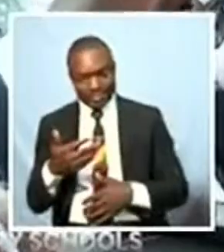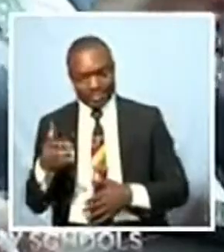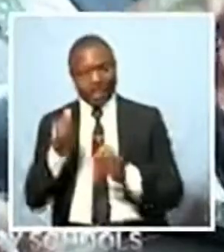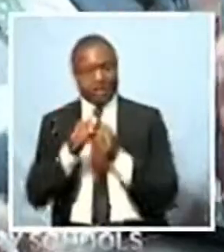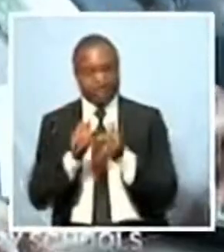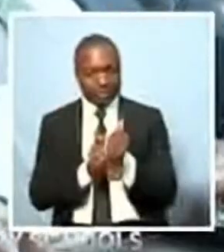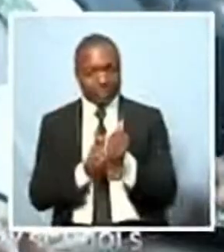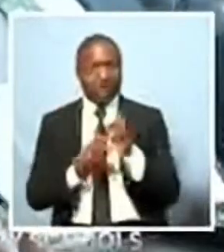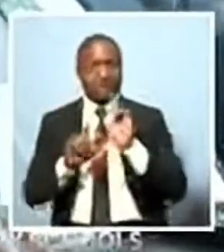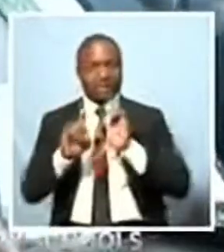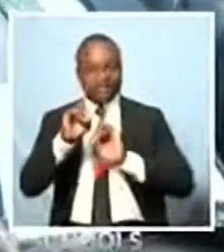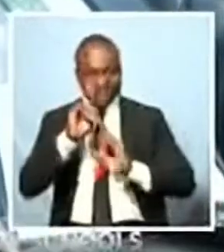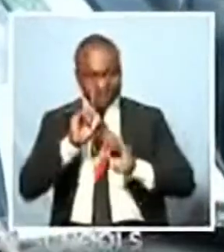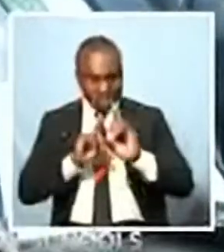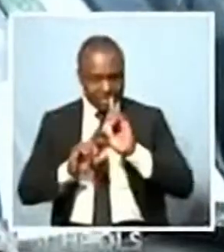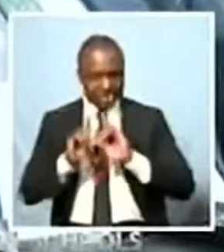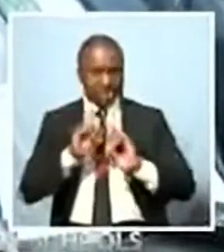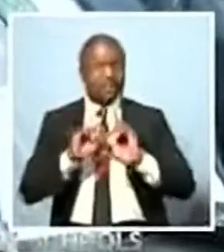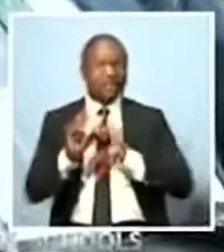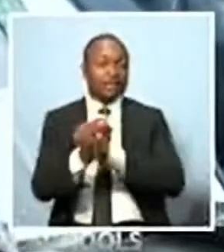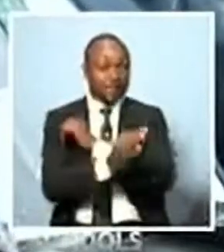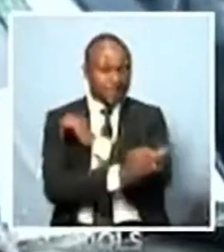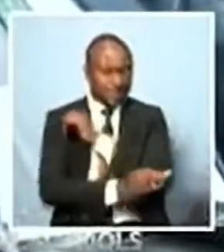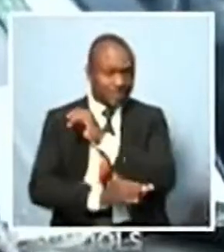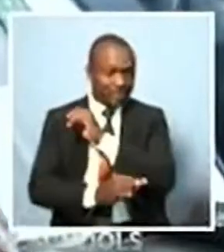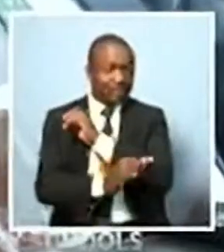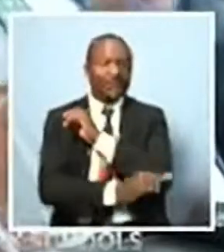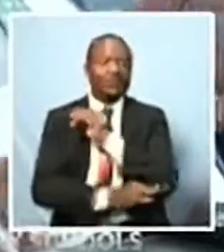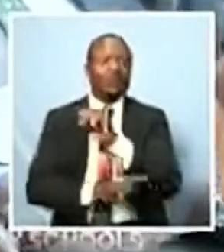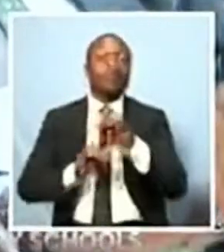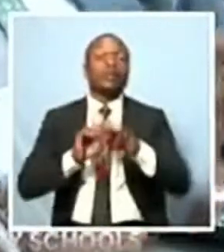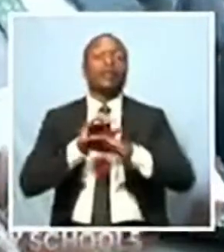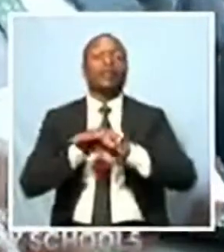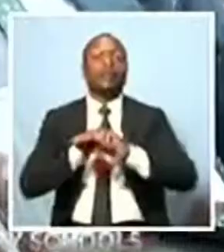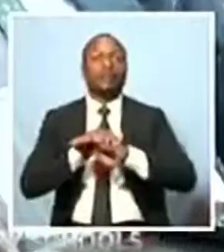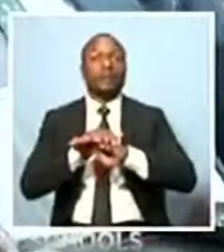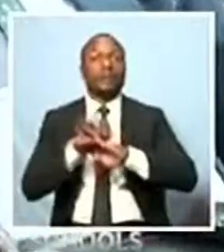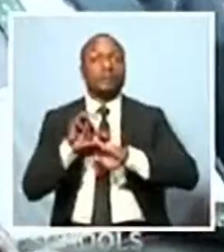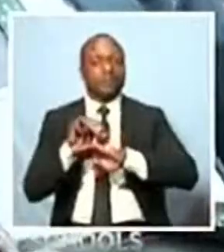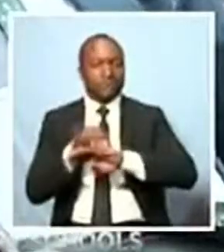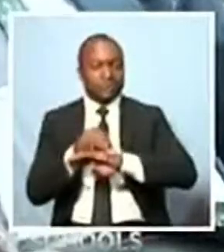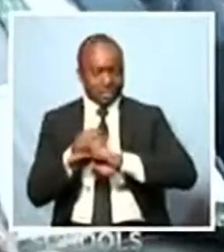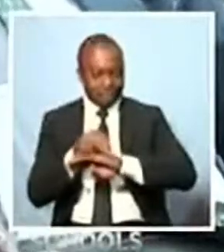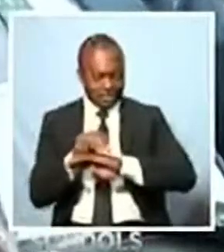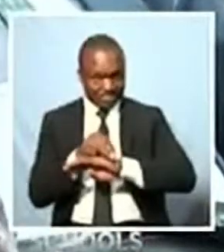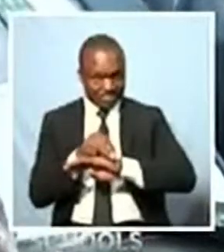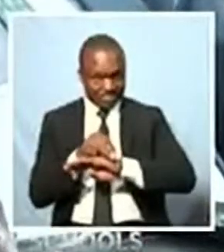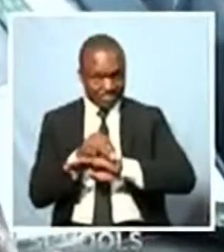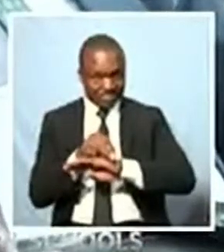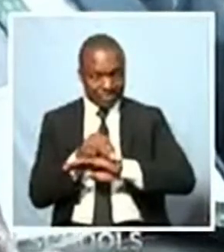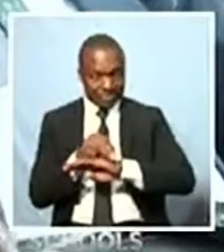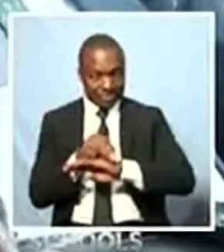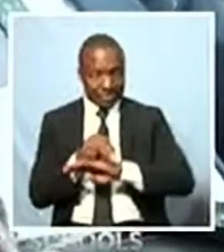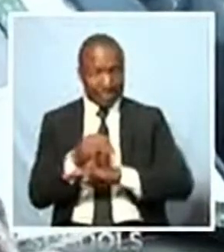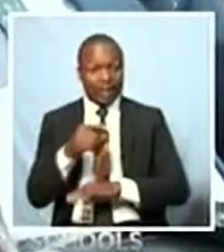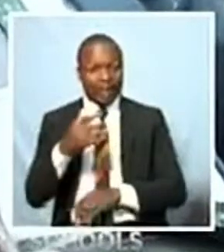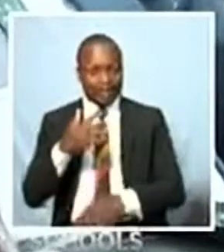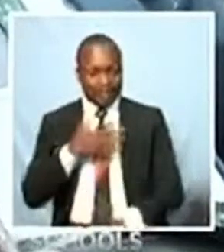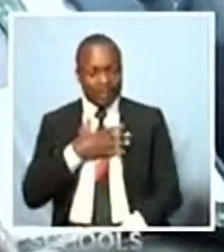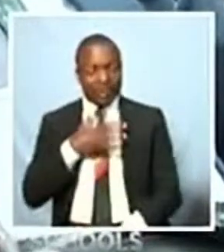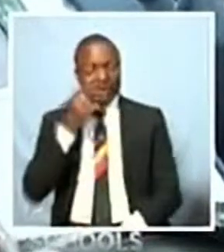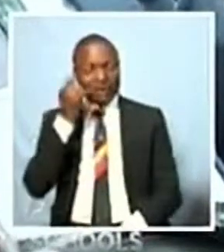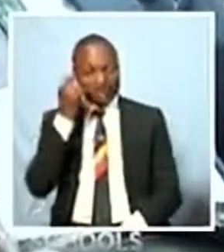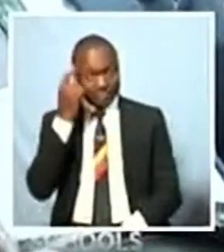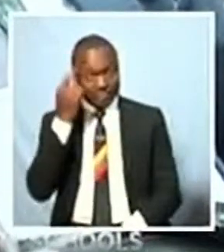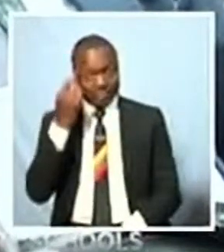the conversation on the foundational literacy and numeracy from the standpoint of Nkrumah. But my little understanding of Nkrumah,